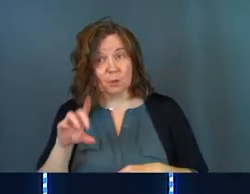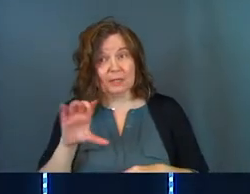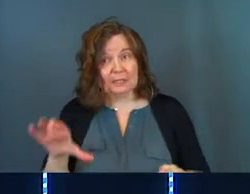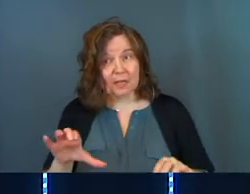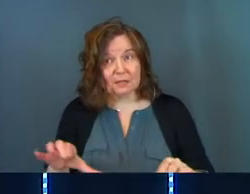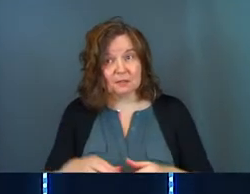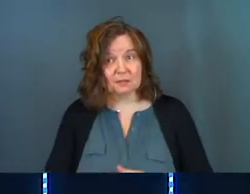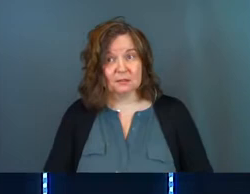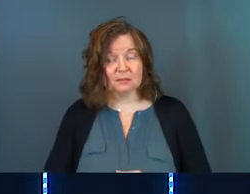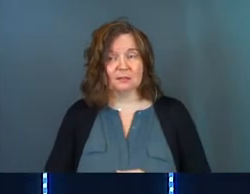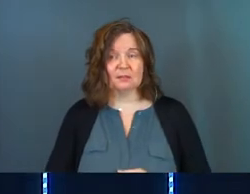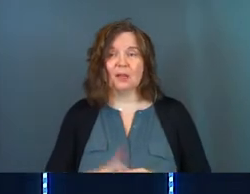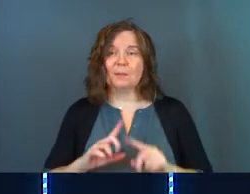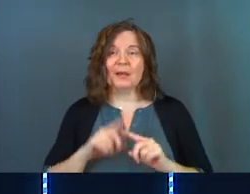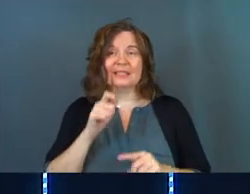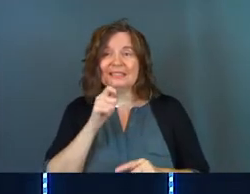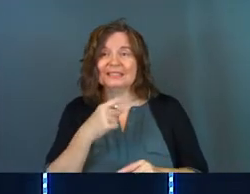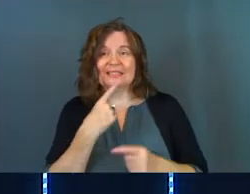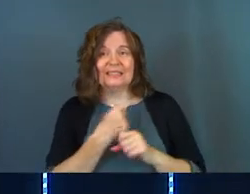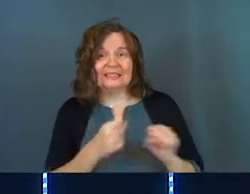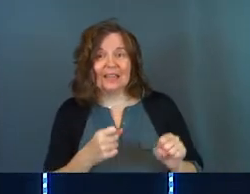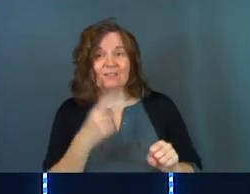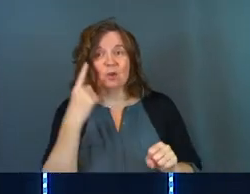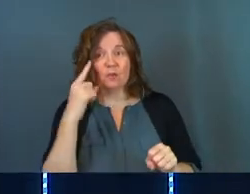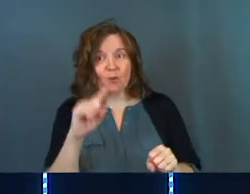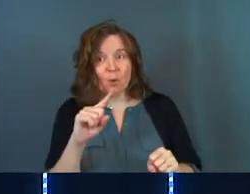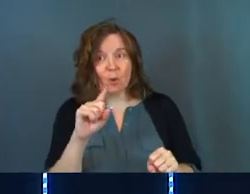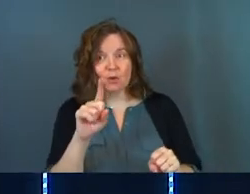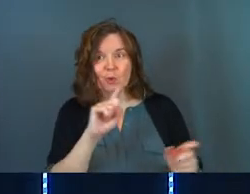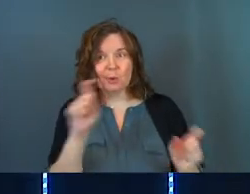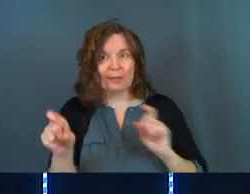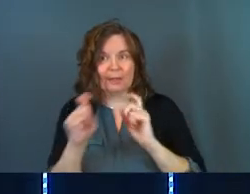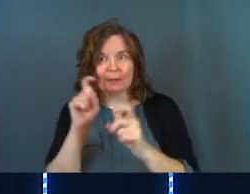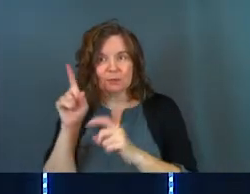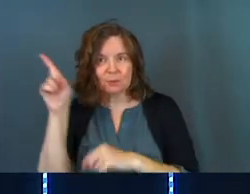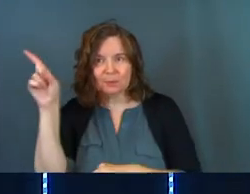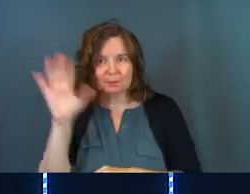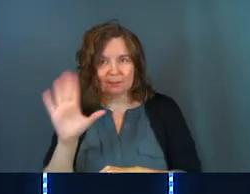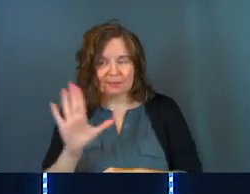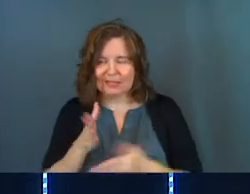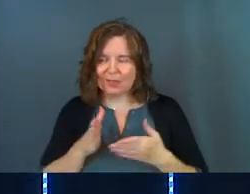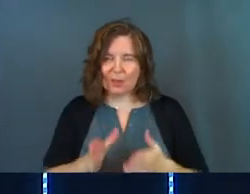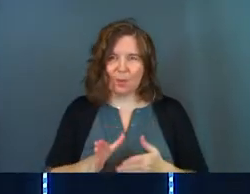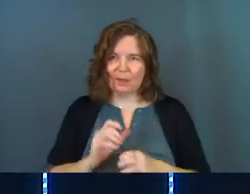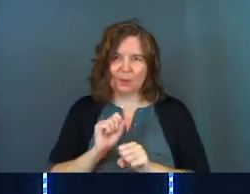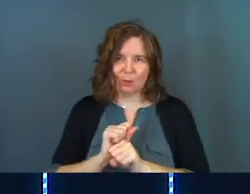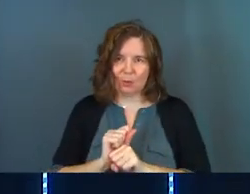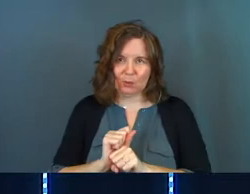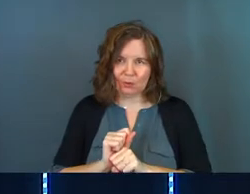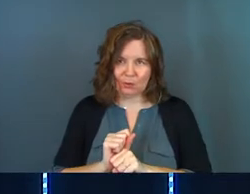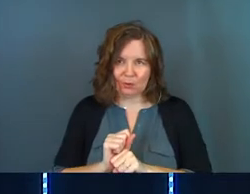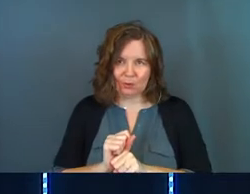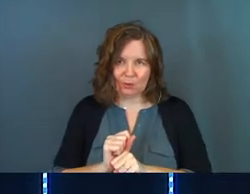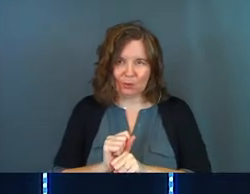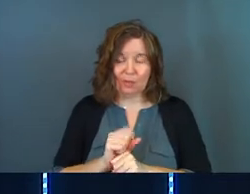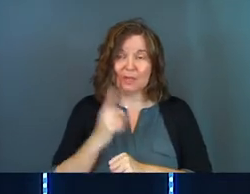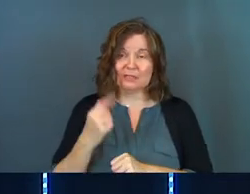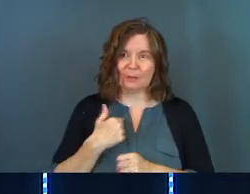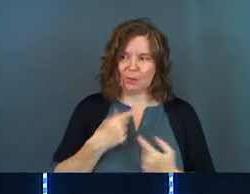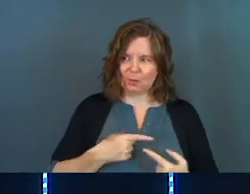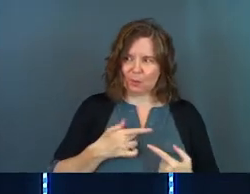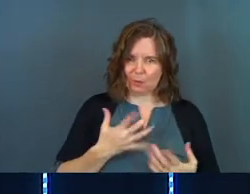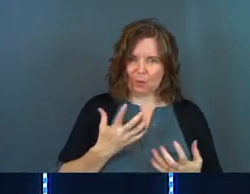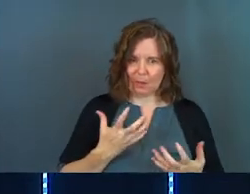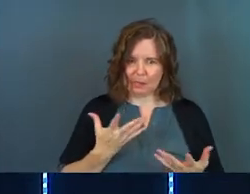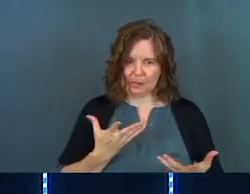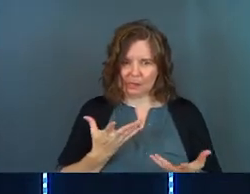does. But he didn't save you so that. Nope. That's not the way that it worked. And sometimes we struggle